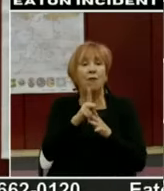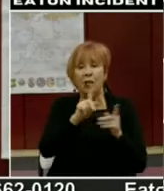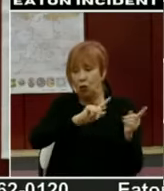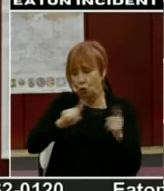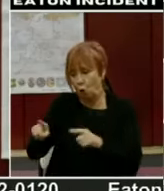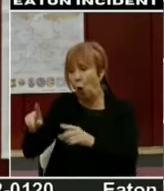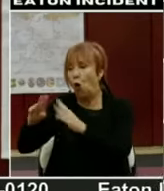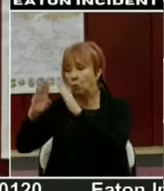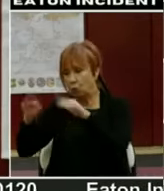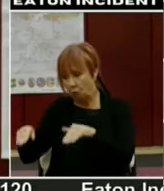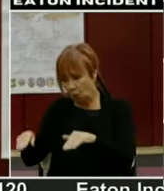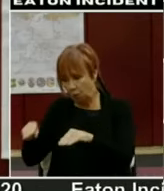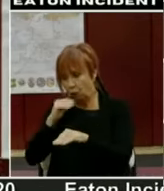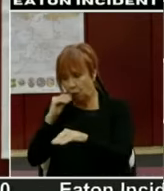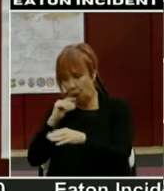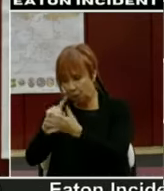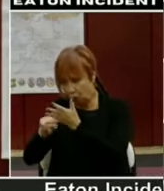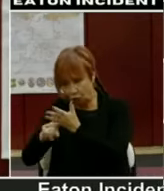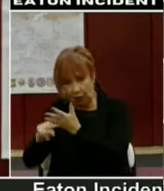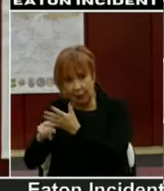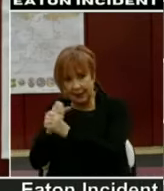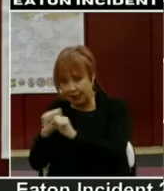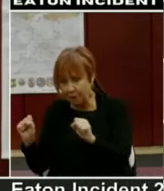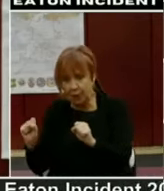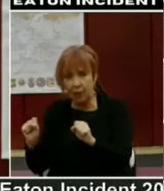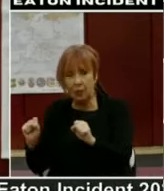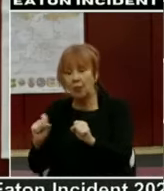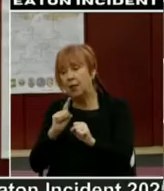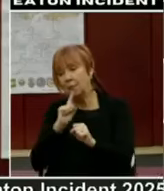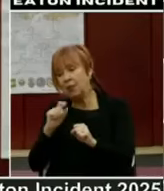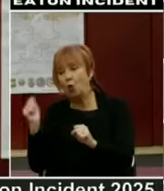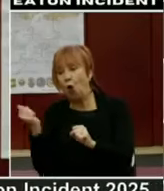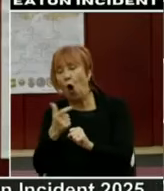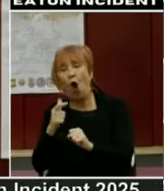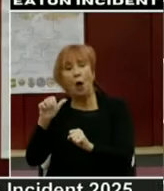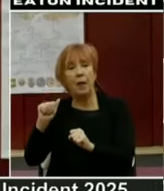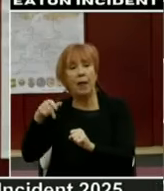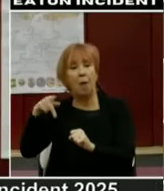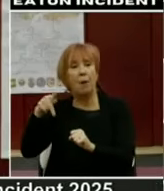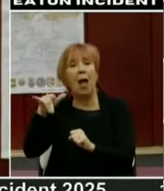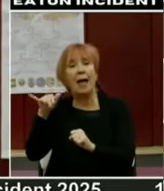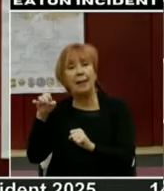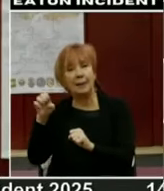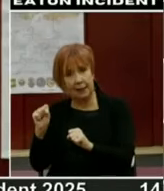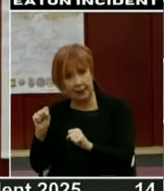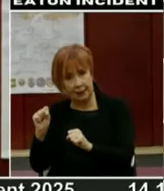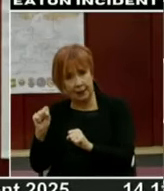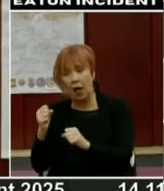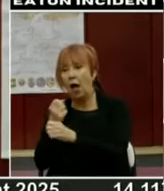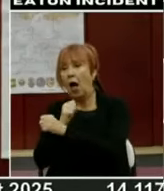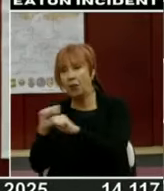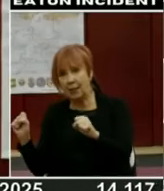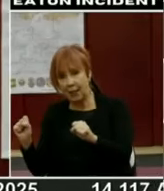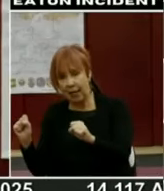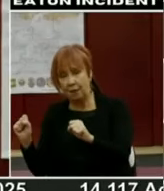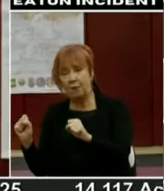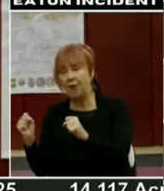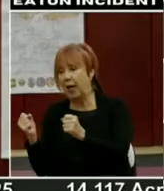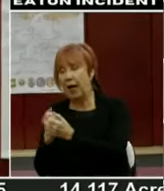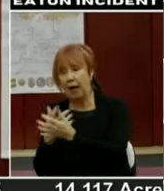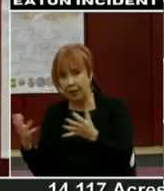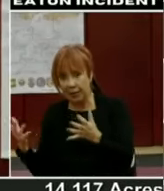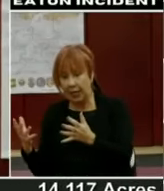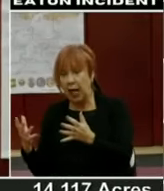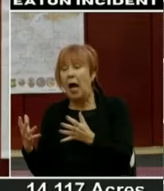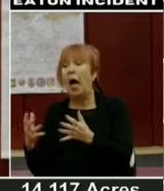make sure the appliances and the piping in the home are safe, and then we will basically leave with the service